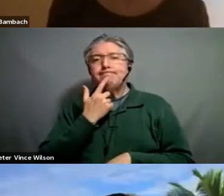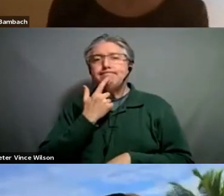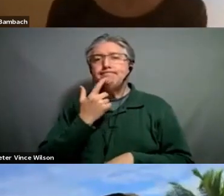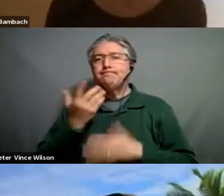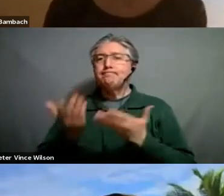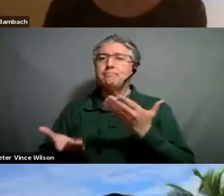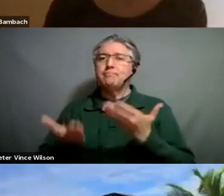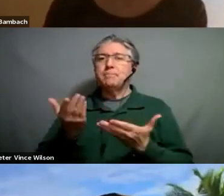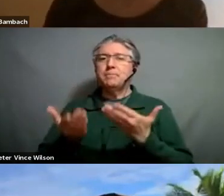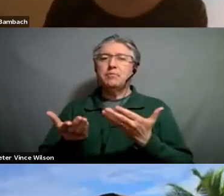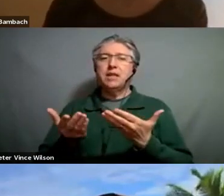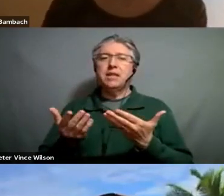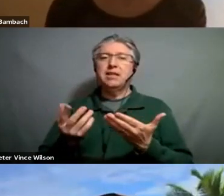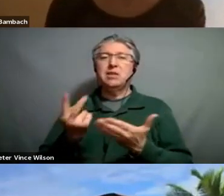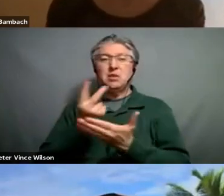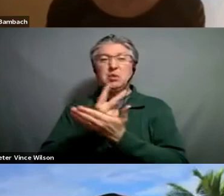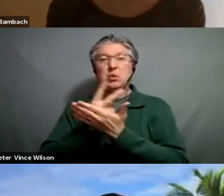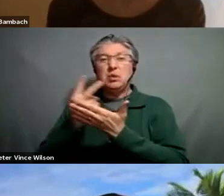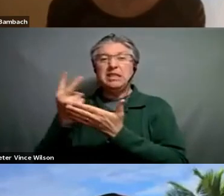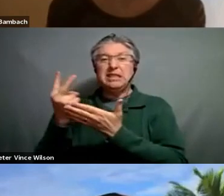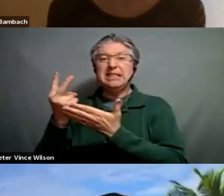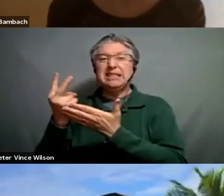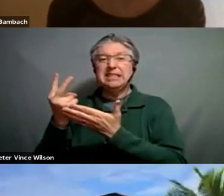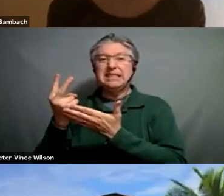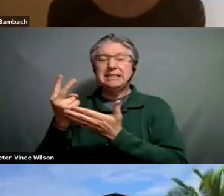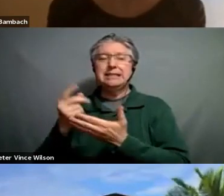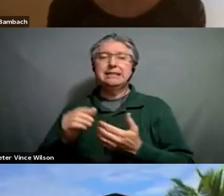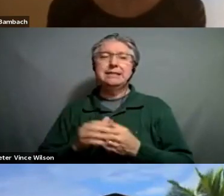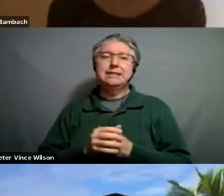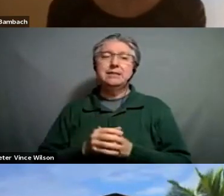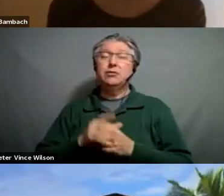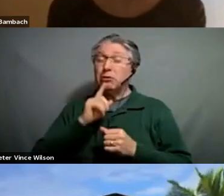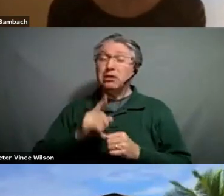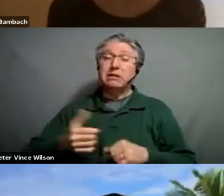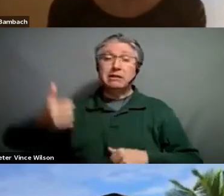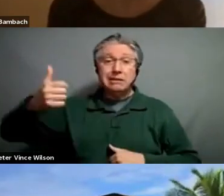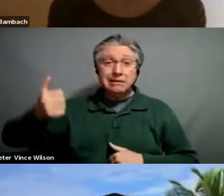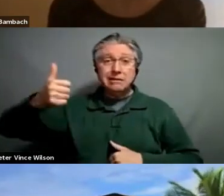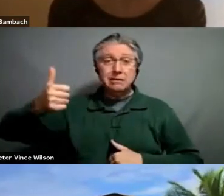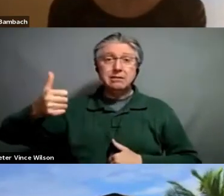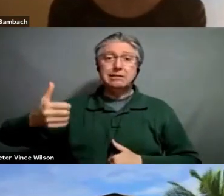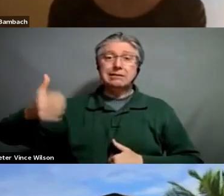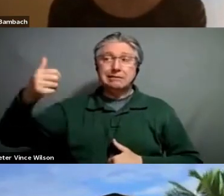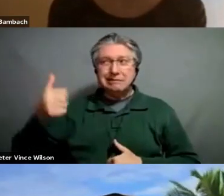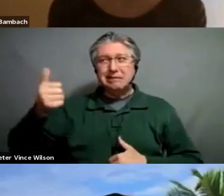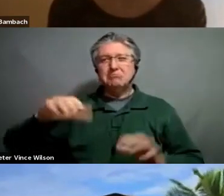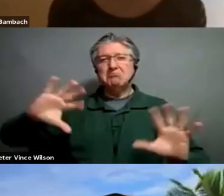like over like the course of a couple weeks, but I guess if I had to add it, maybe like about 8 hours.